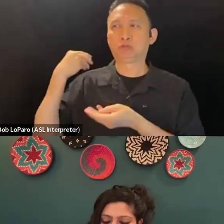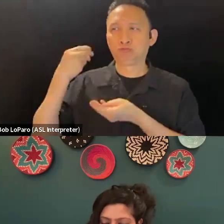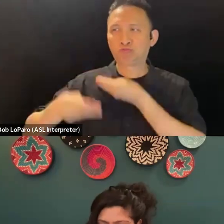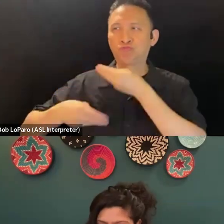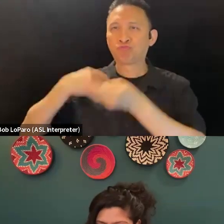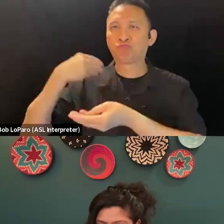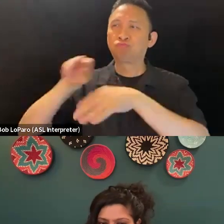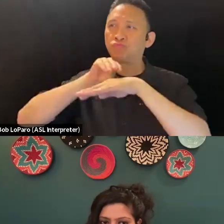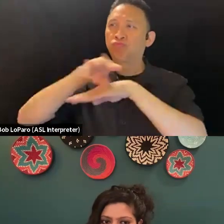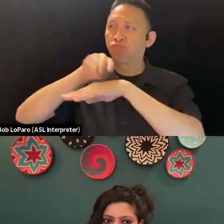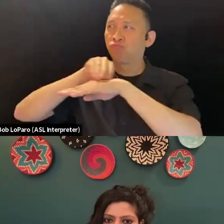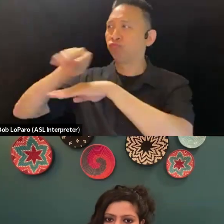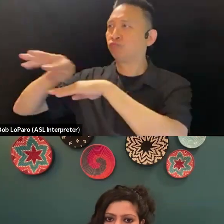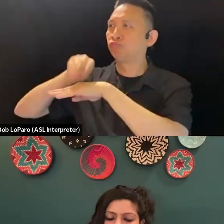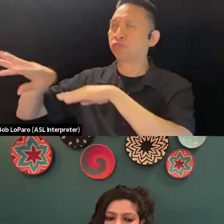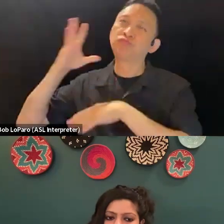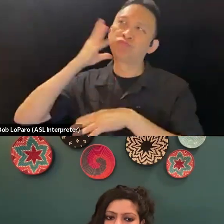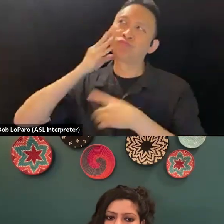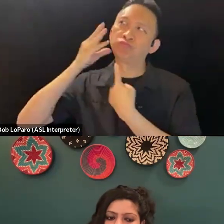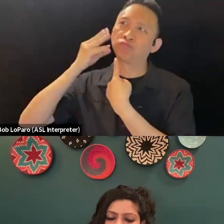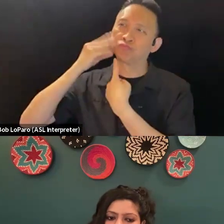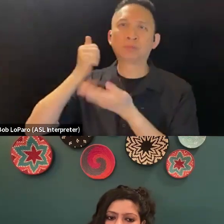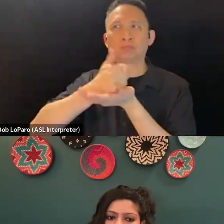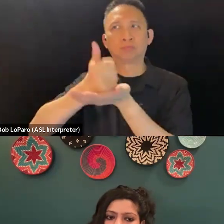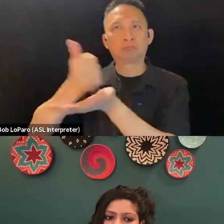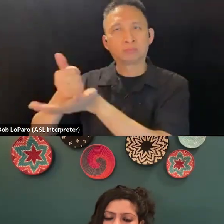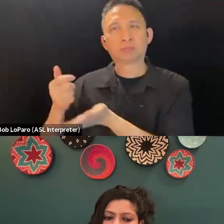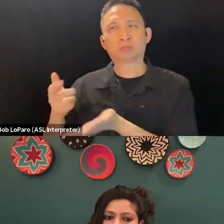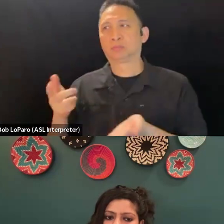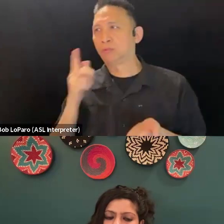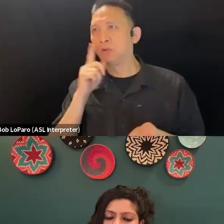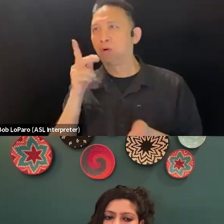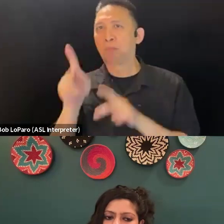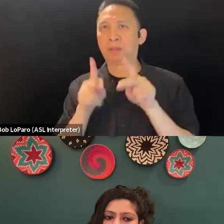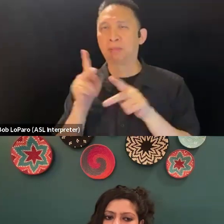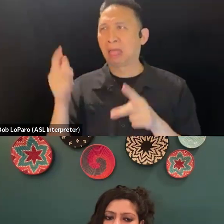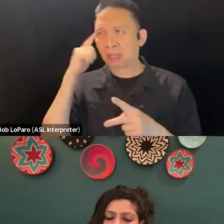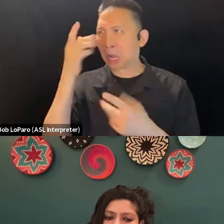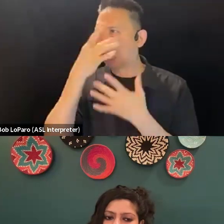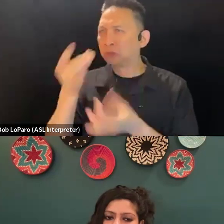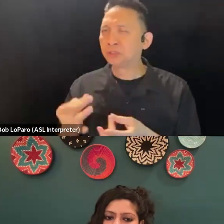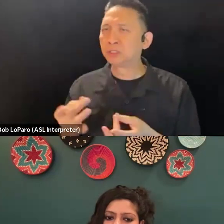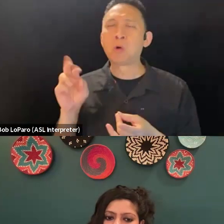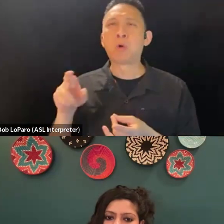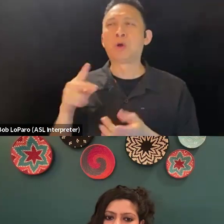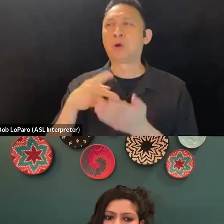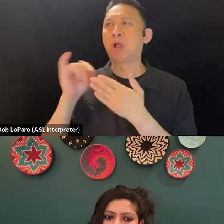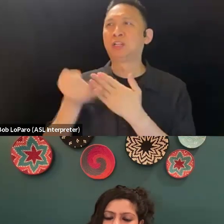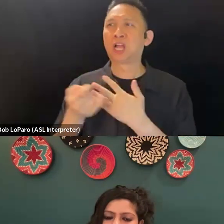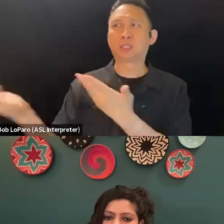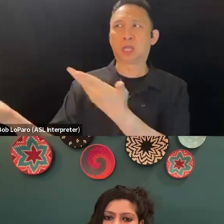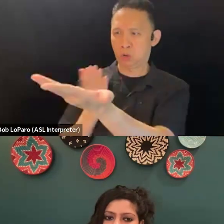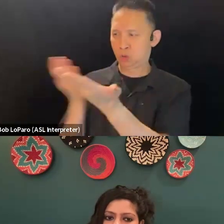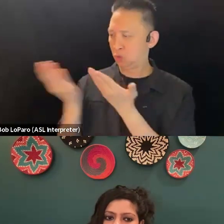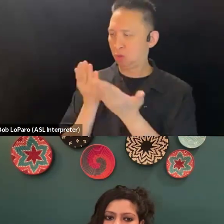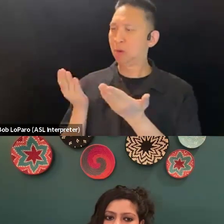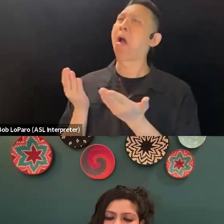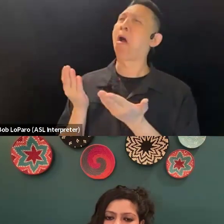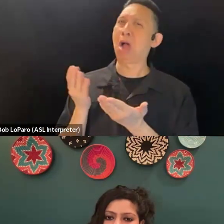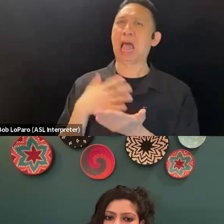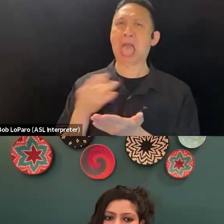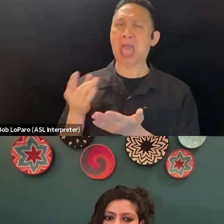are pitching and if there is a co-production market and if you have a co-producer on board, at times more international the